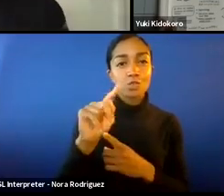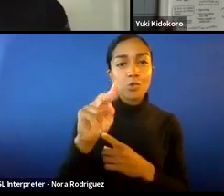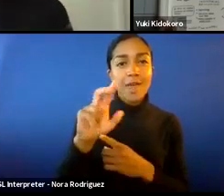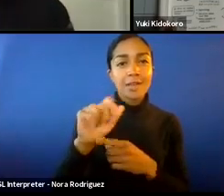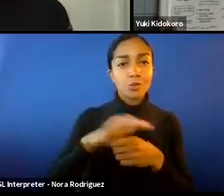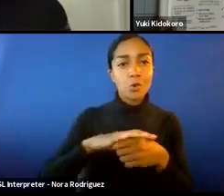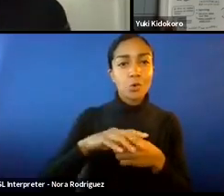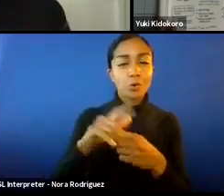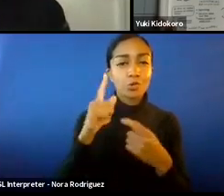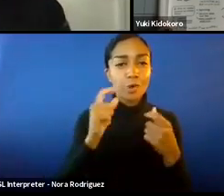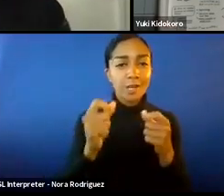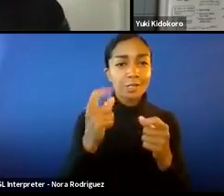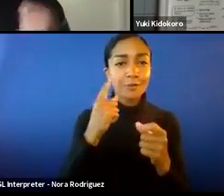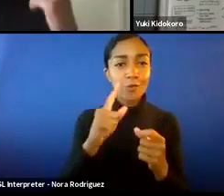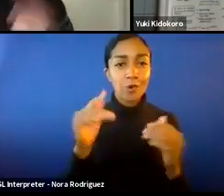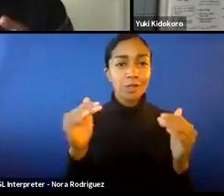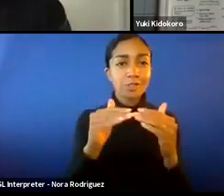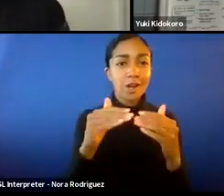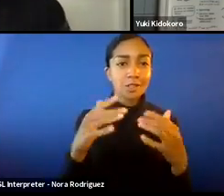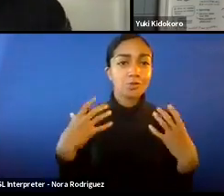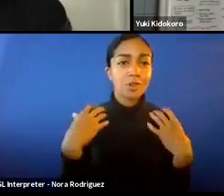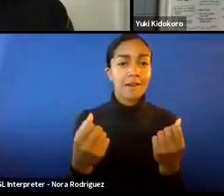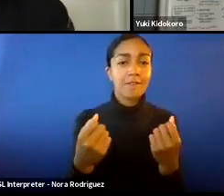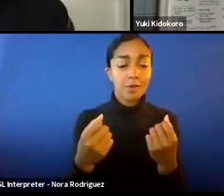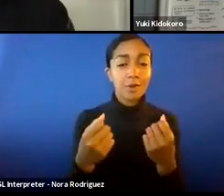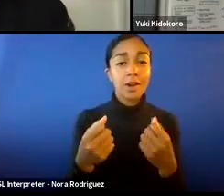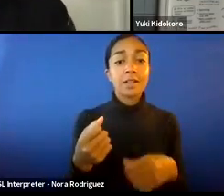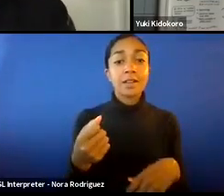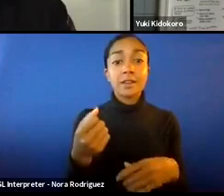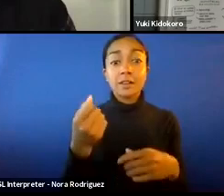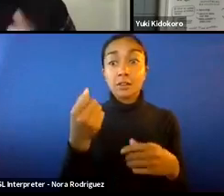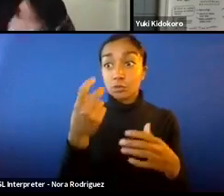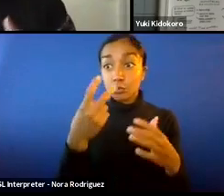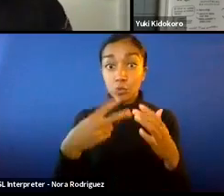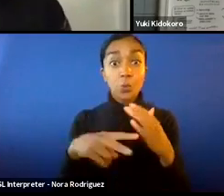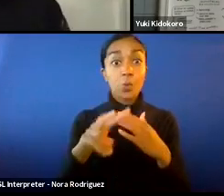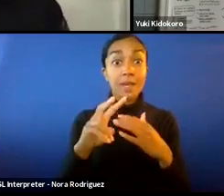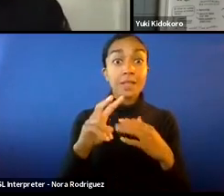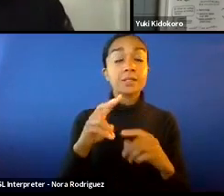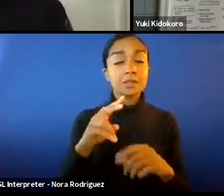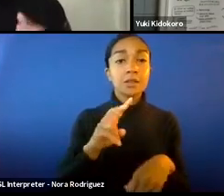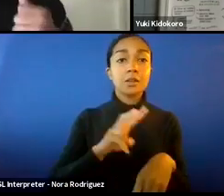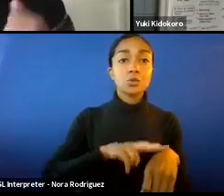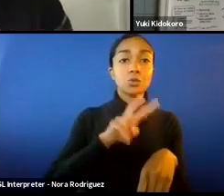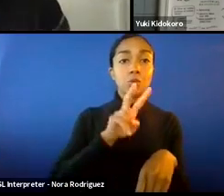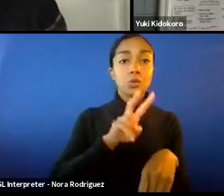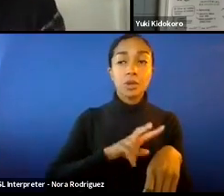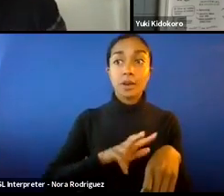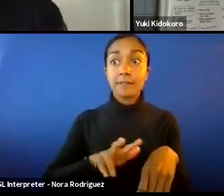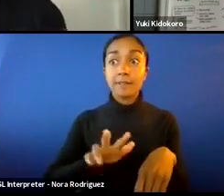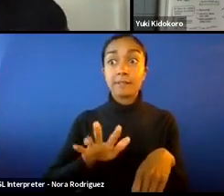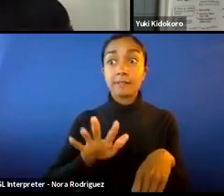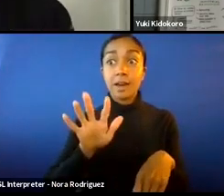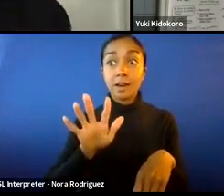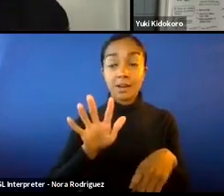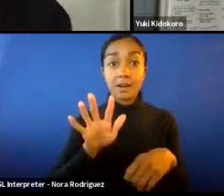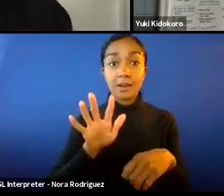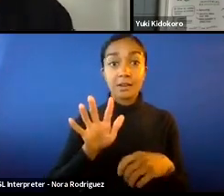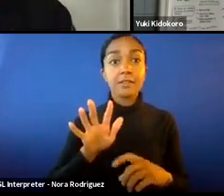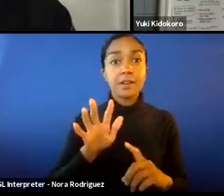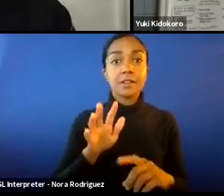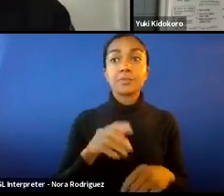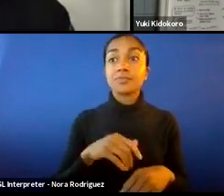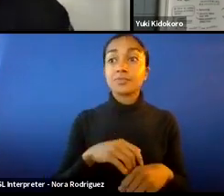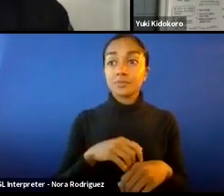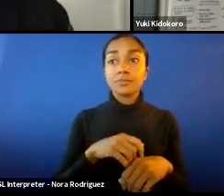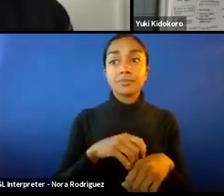on Tuesday, June 2nd, 3 to 5 Pacific time, 4 to 6 Mountain Standard, 5 to 7 Central Standard, and 6 to 8